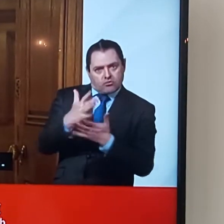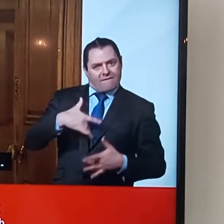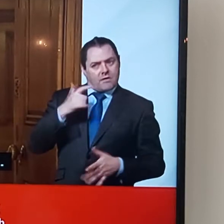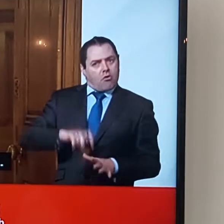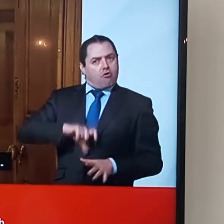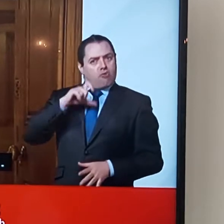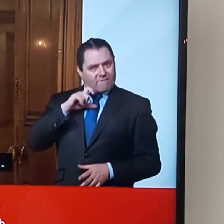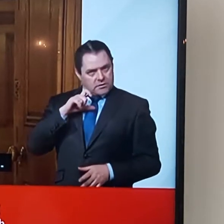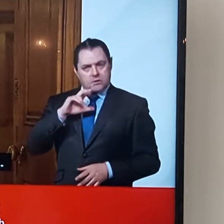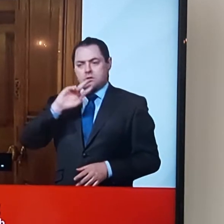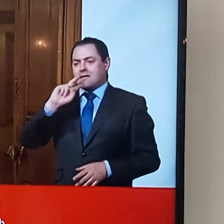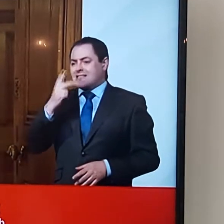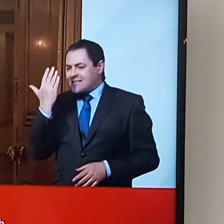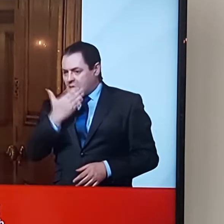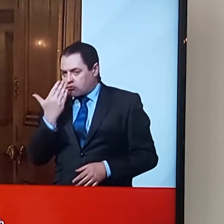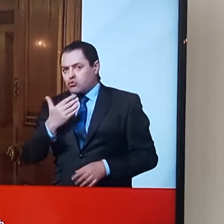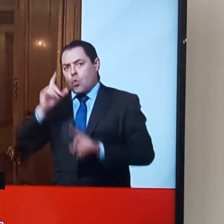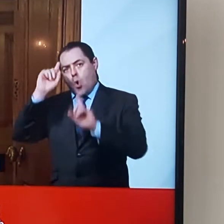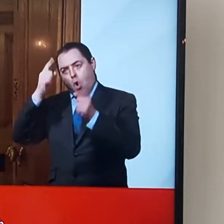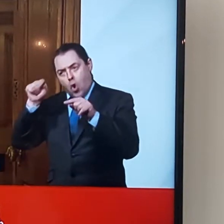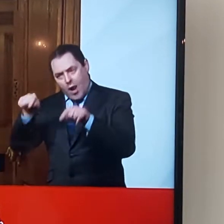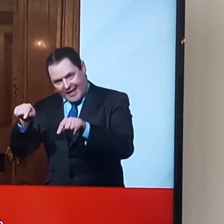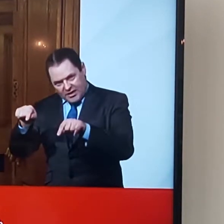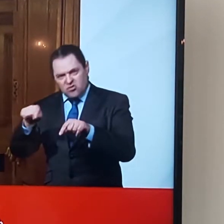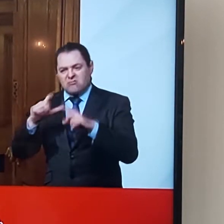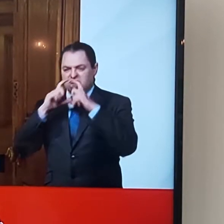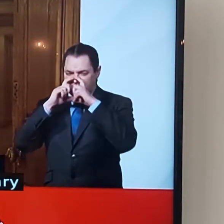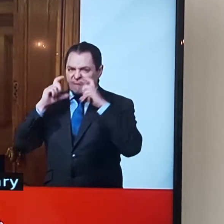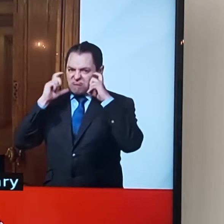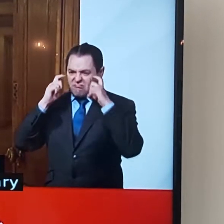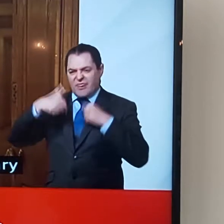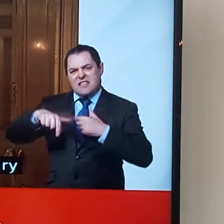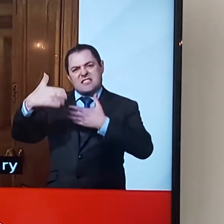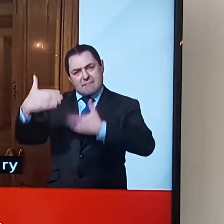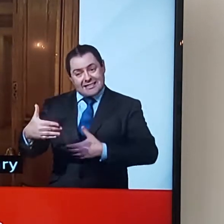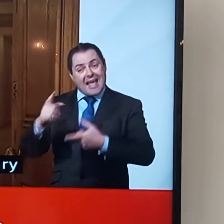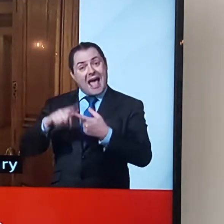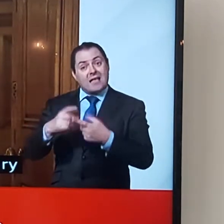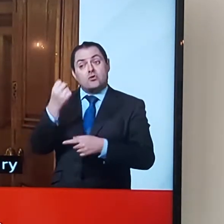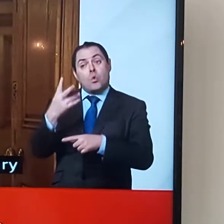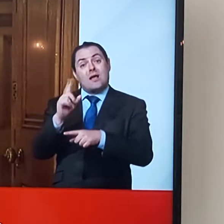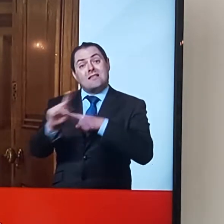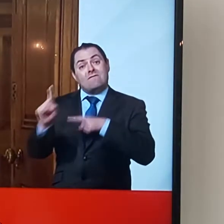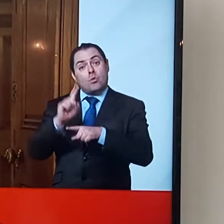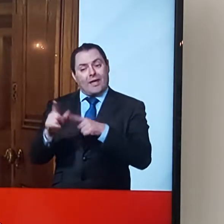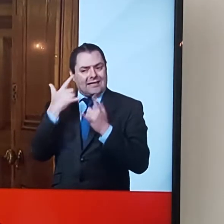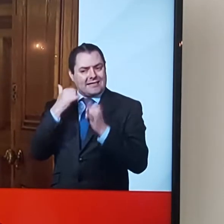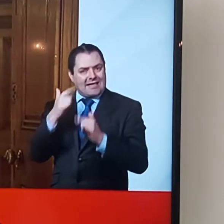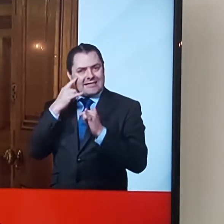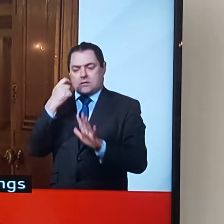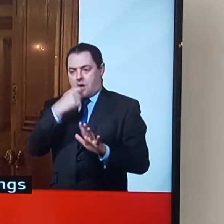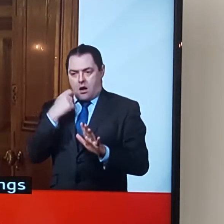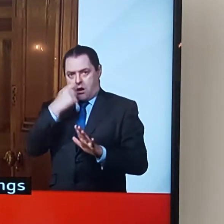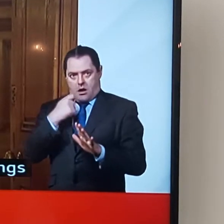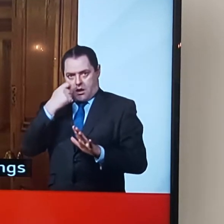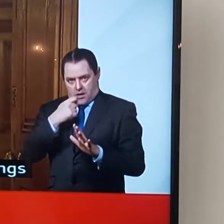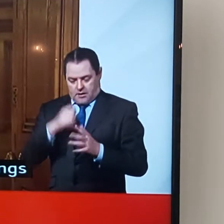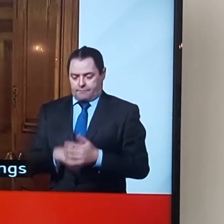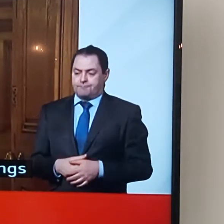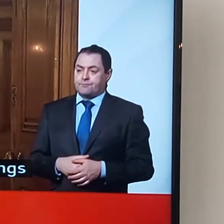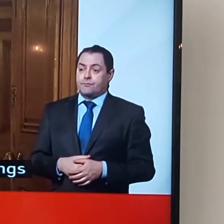pupils and asking them to wear face coverings for the rest of this term. Students on practical courses can return